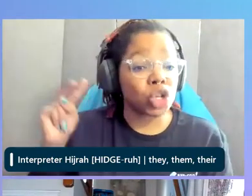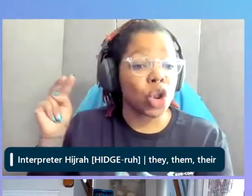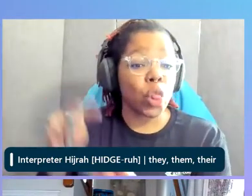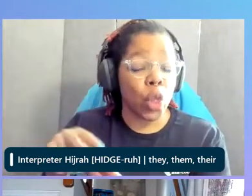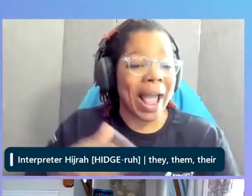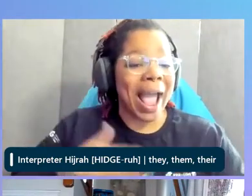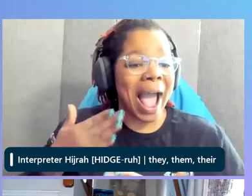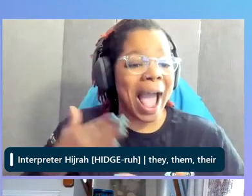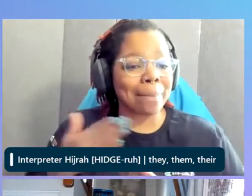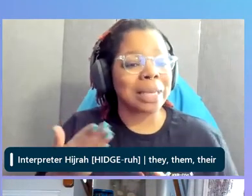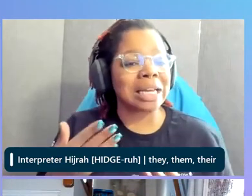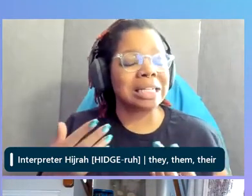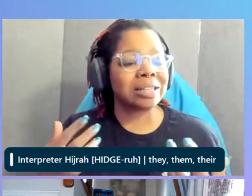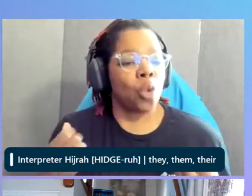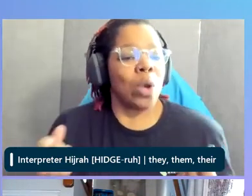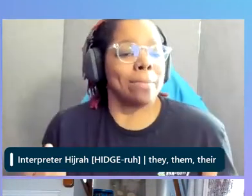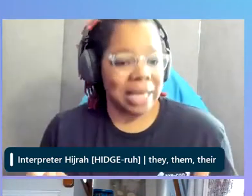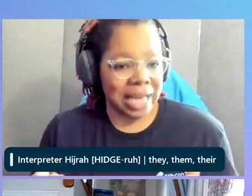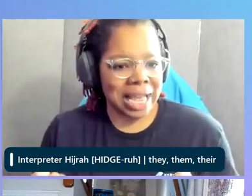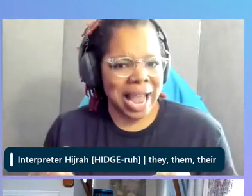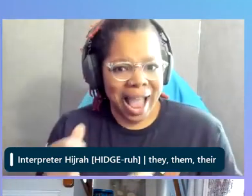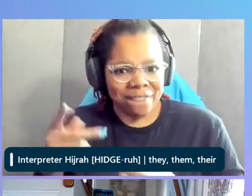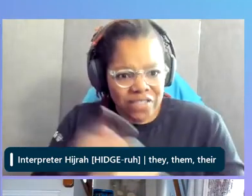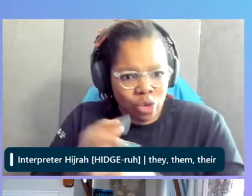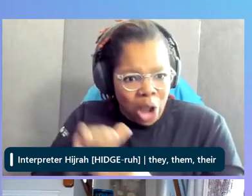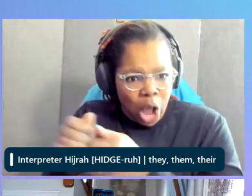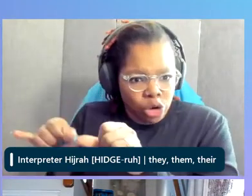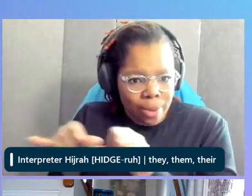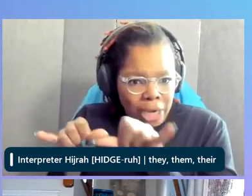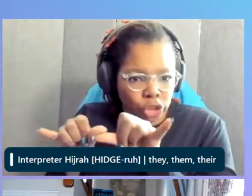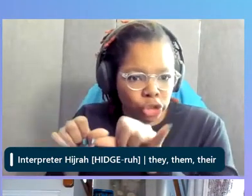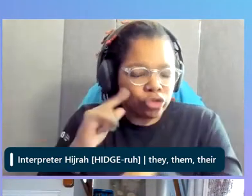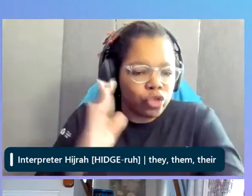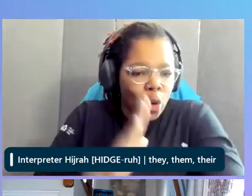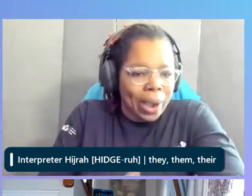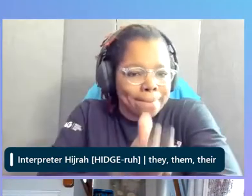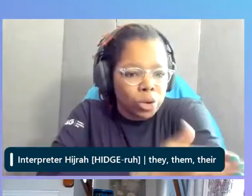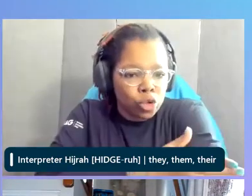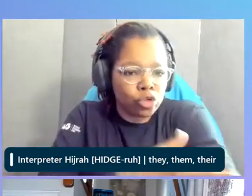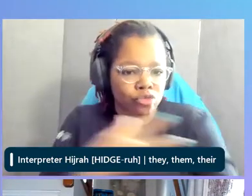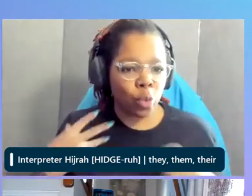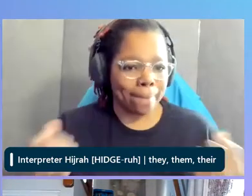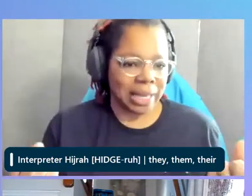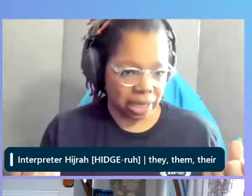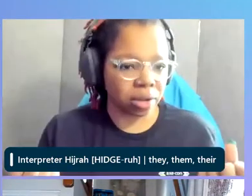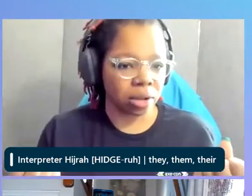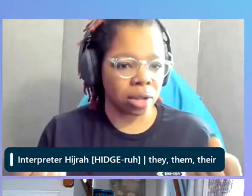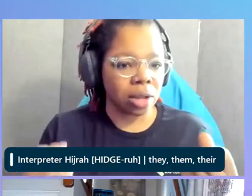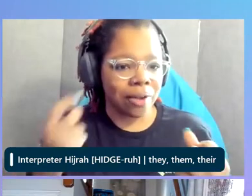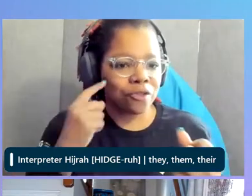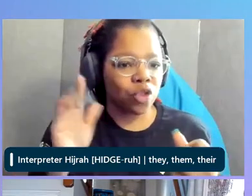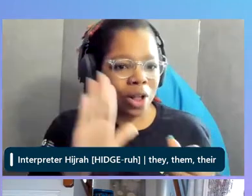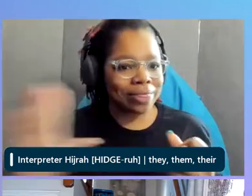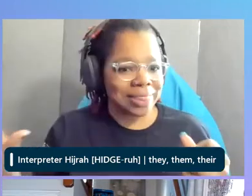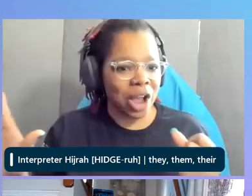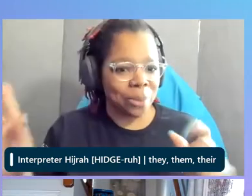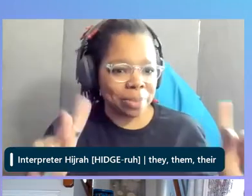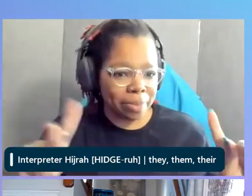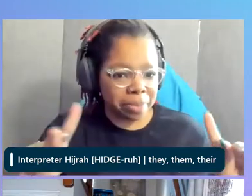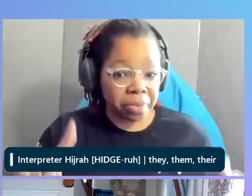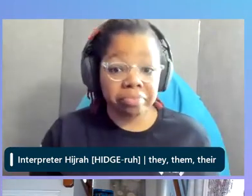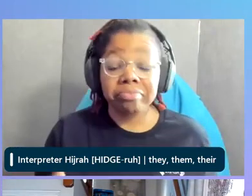ways to find some way to measure that in order to improve the well-being of their societies. And the thing